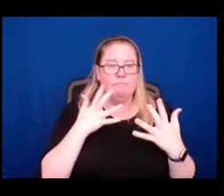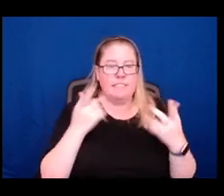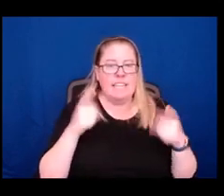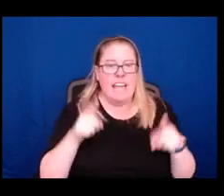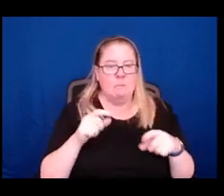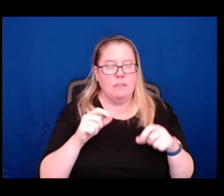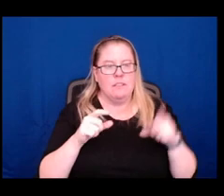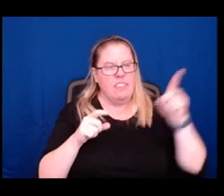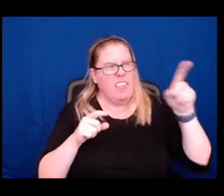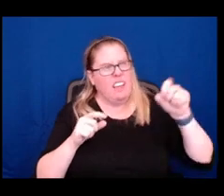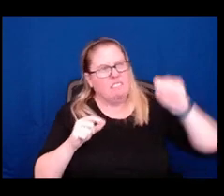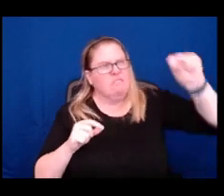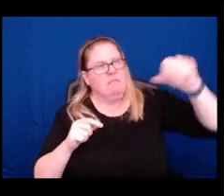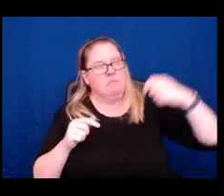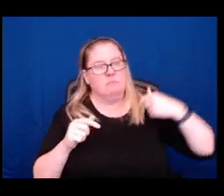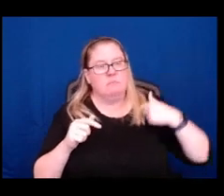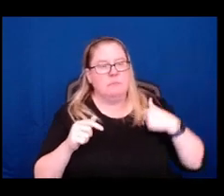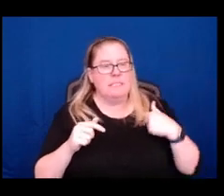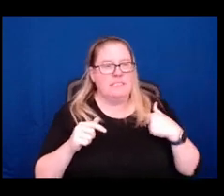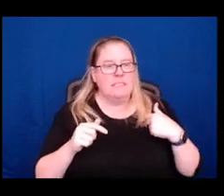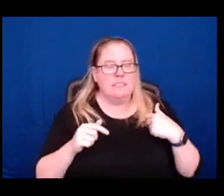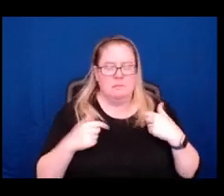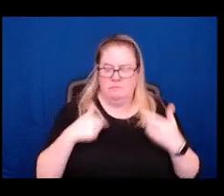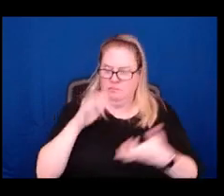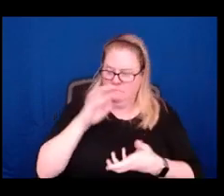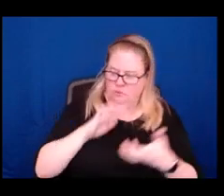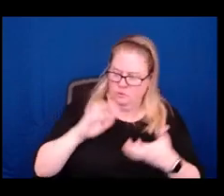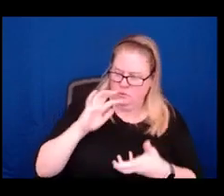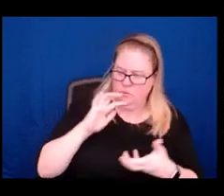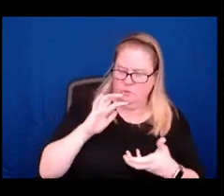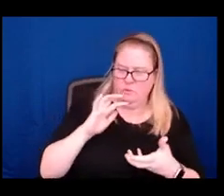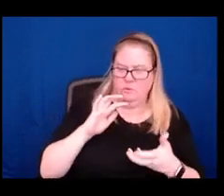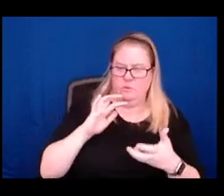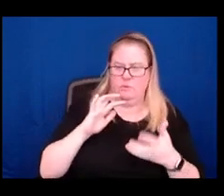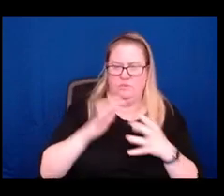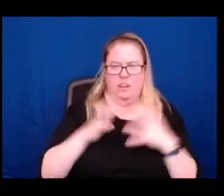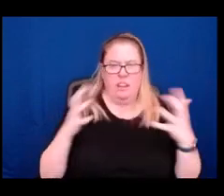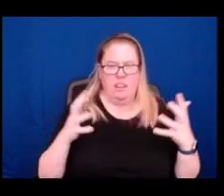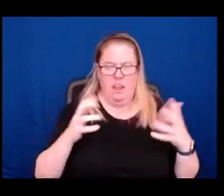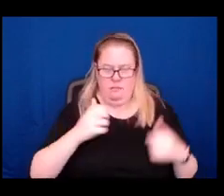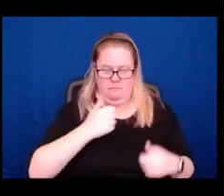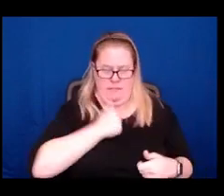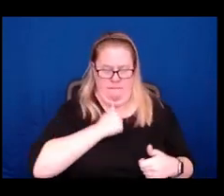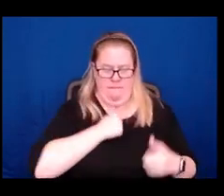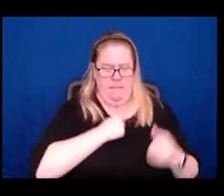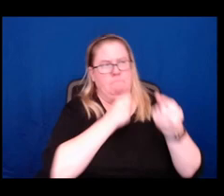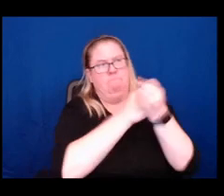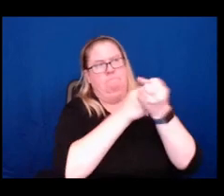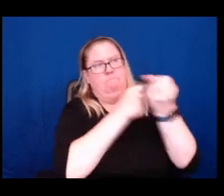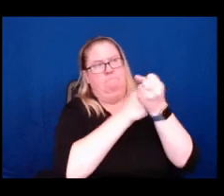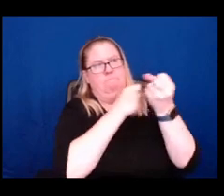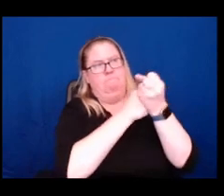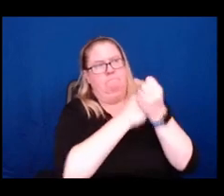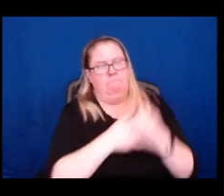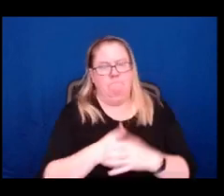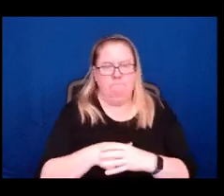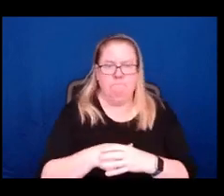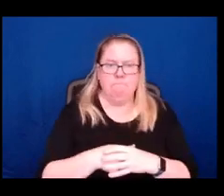happened with a lot of resistance, a lot of confusion, and a lot of self-advocacy.